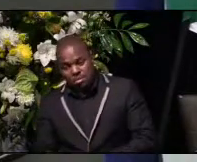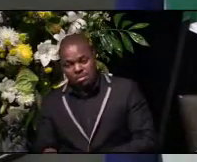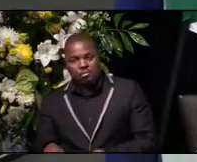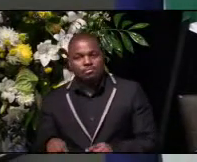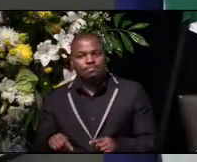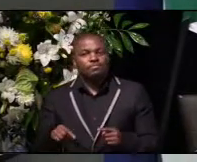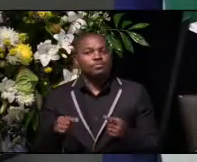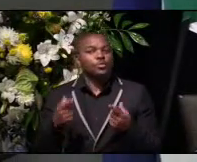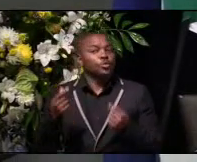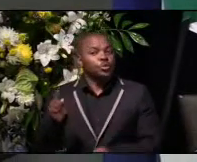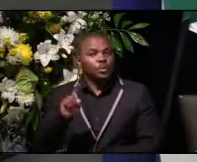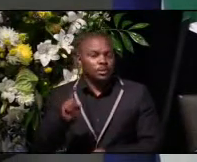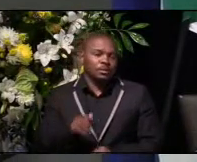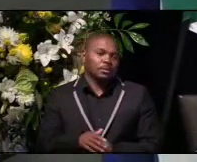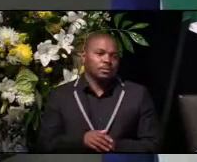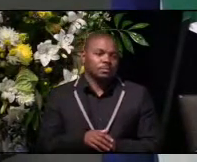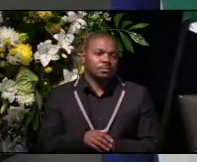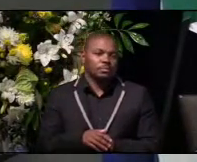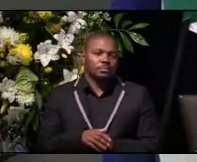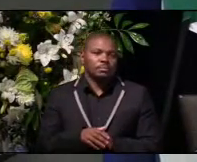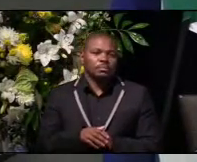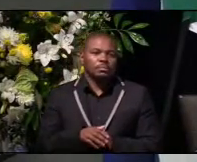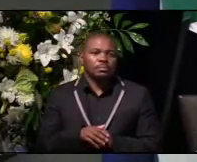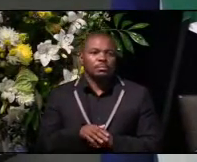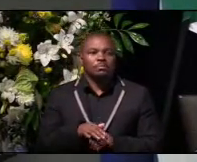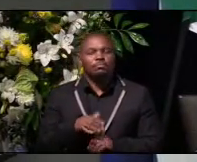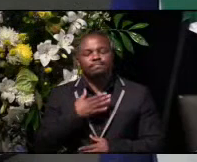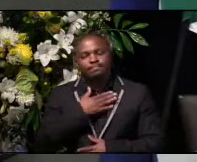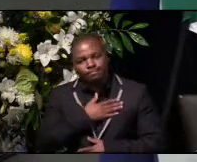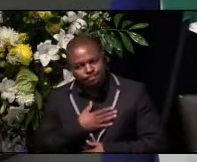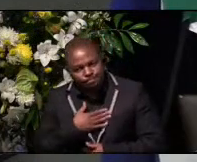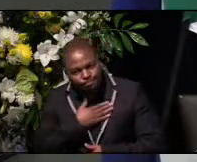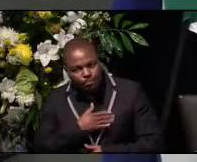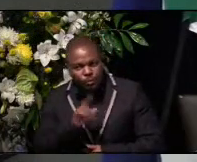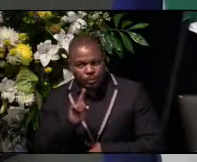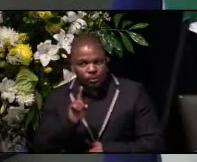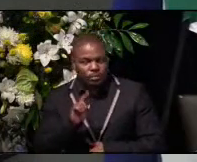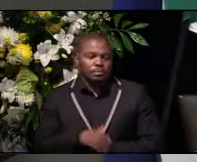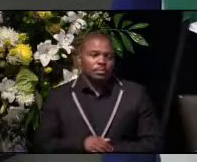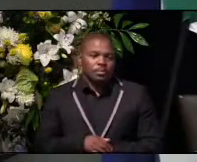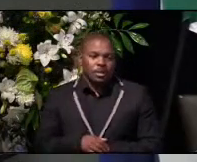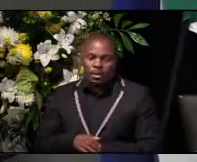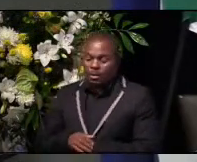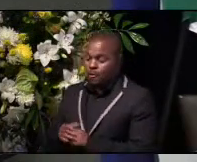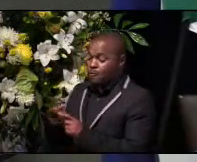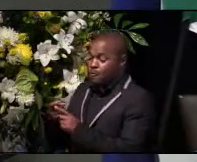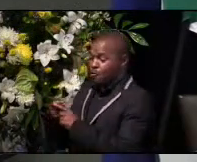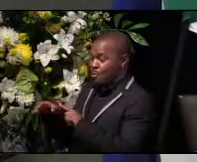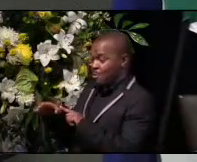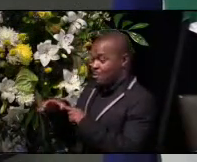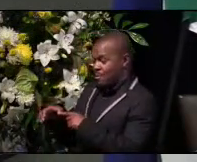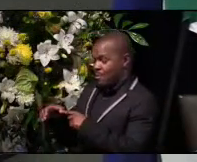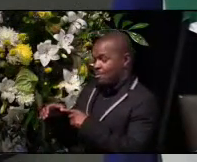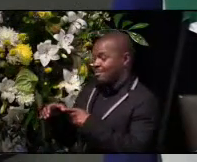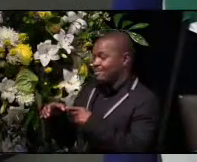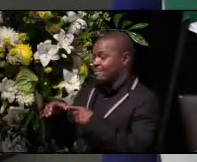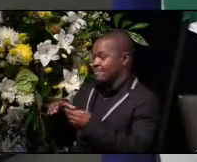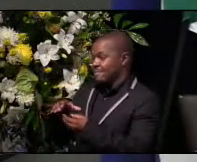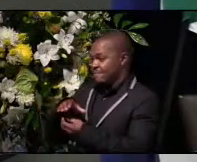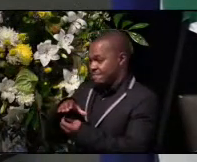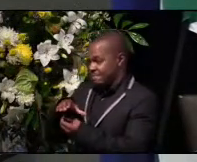render an item of appreciation from the Moses Cortana family